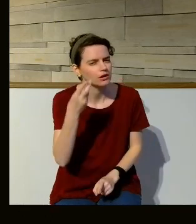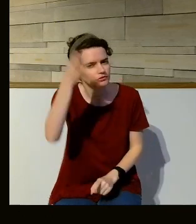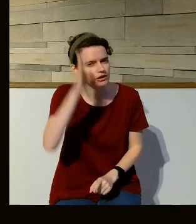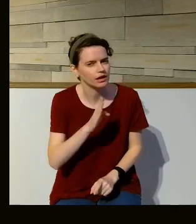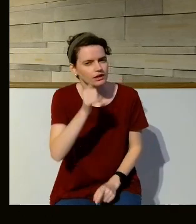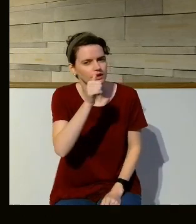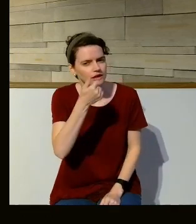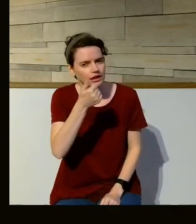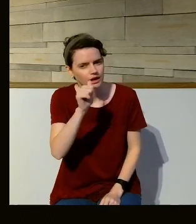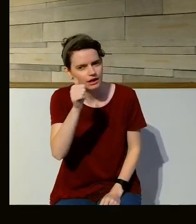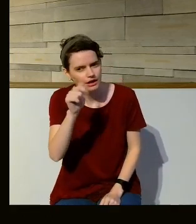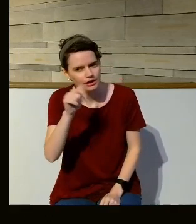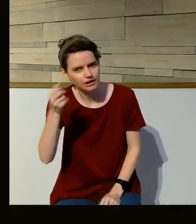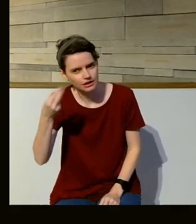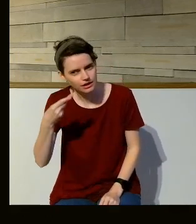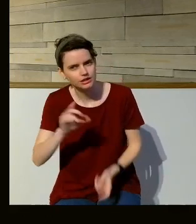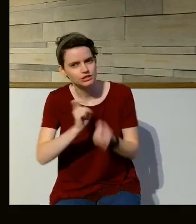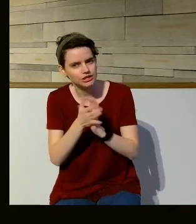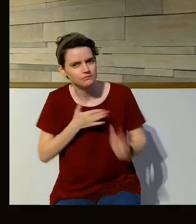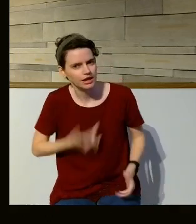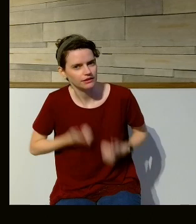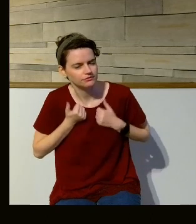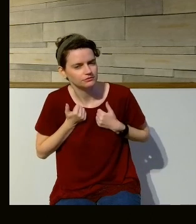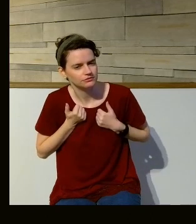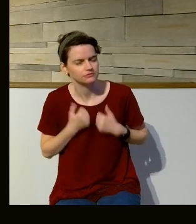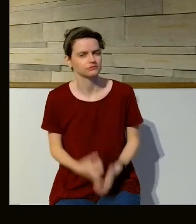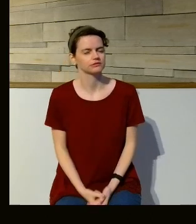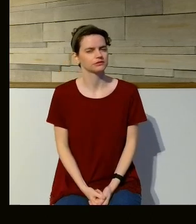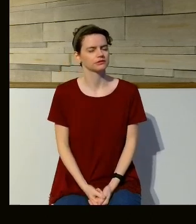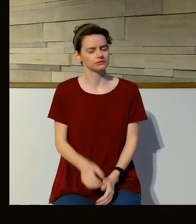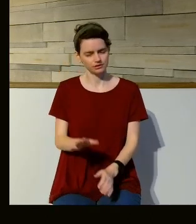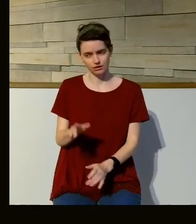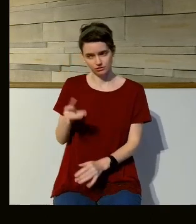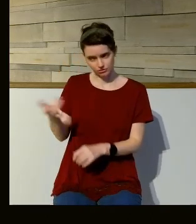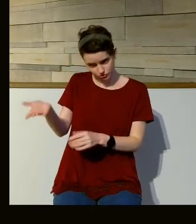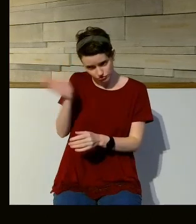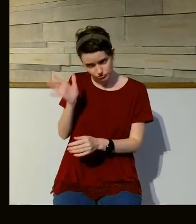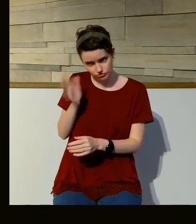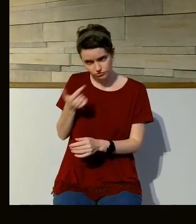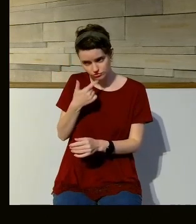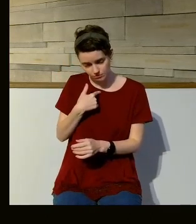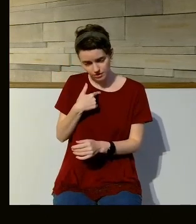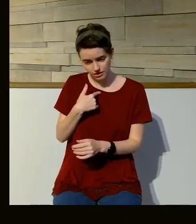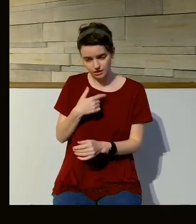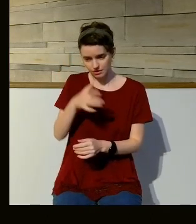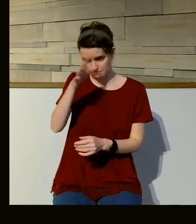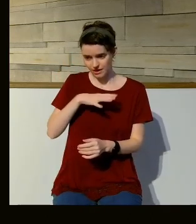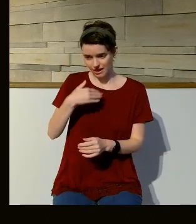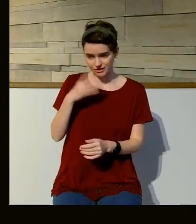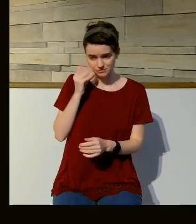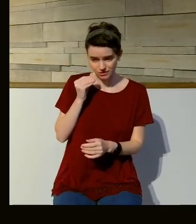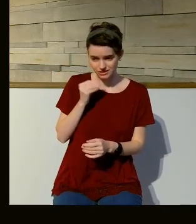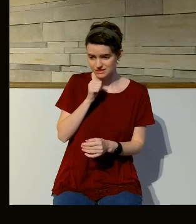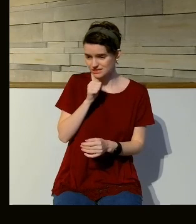God, Allah, changed my life. I said, now earlier you told me that a man with an experience is never at the mercy of a man